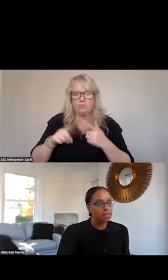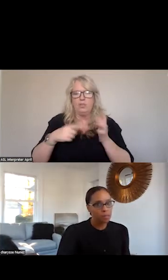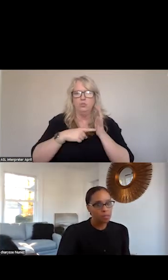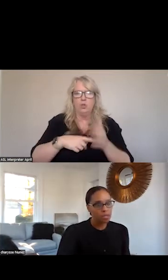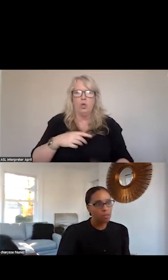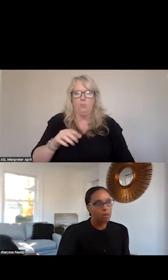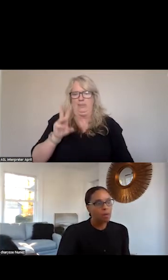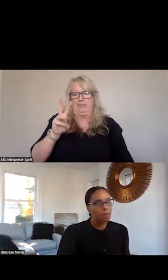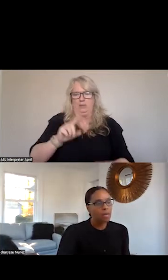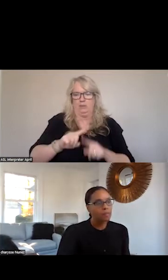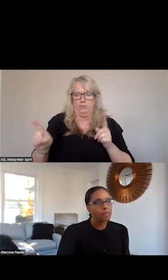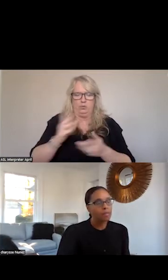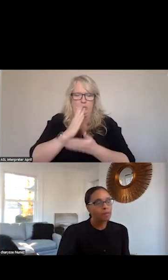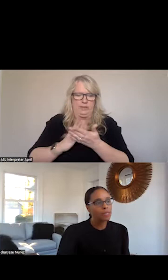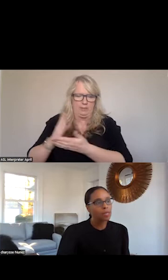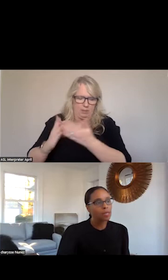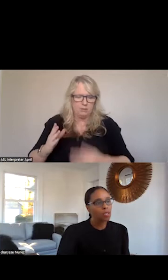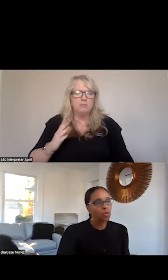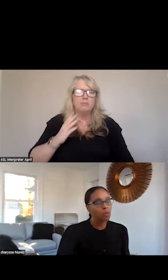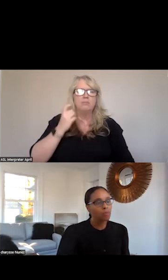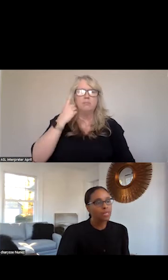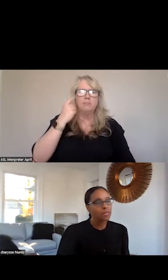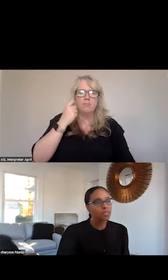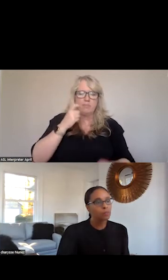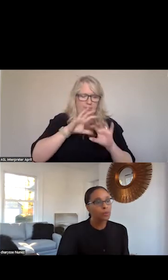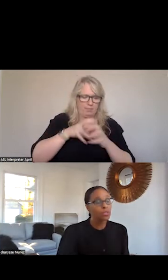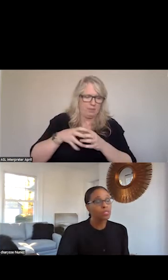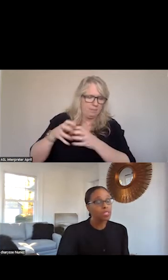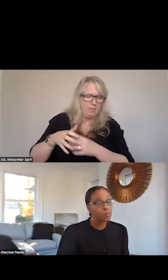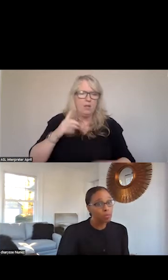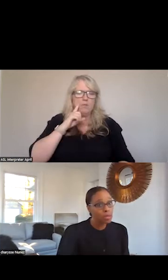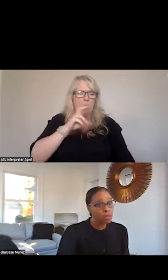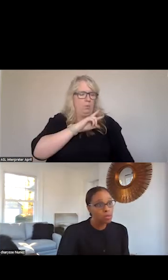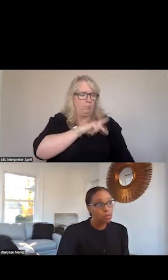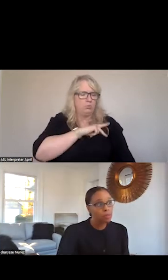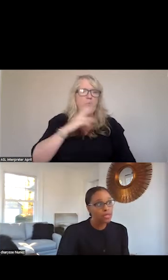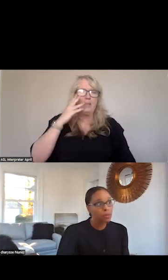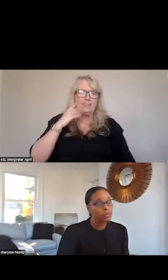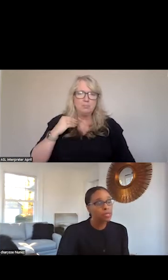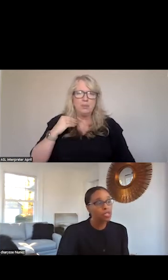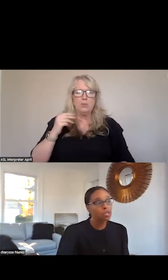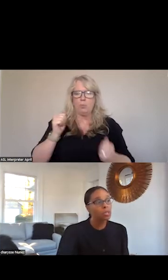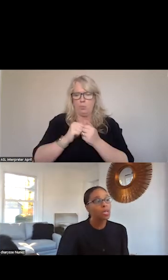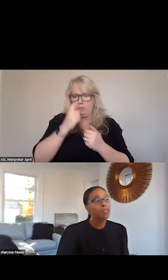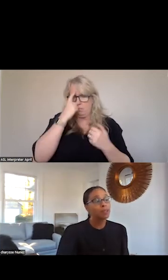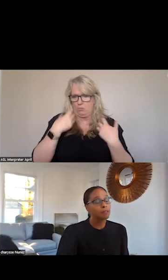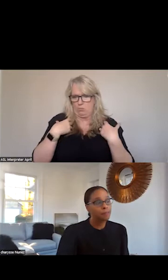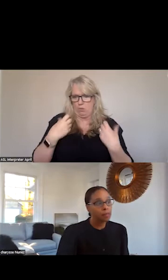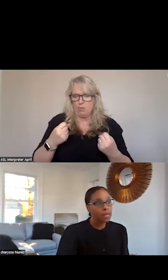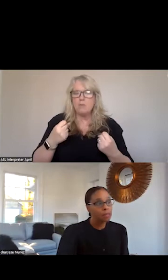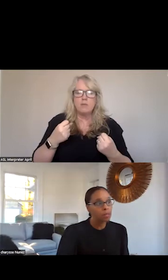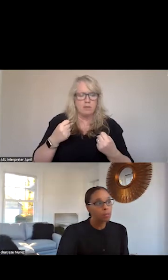distinct segments, and these segments cluster on the basis of personal experience with the mental health condition,